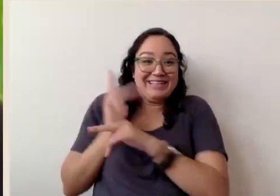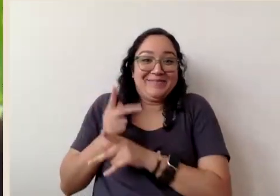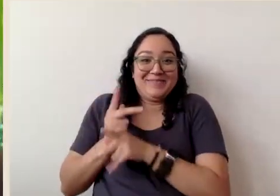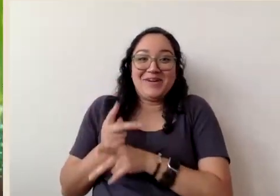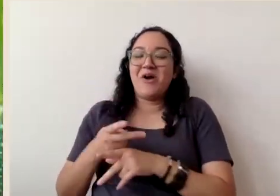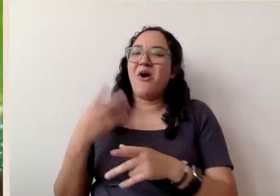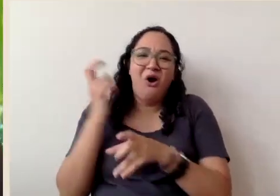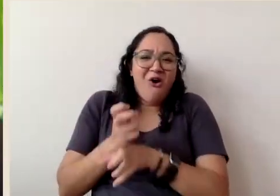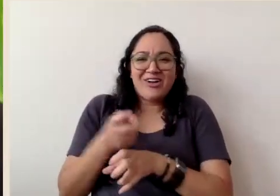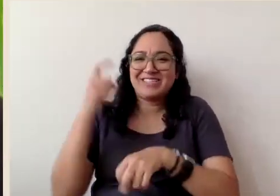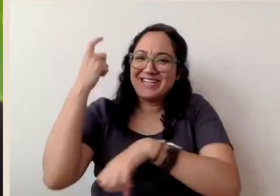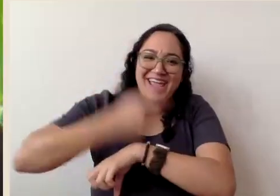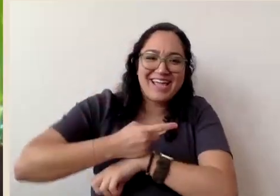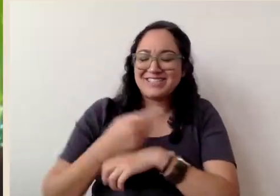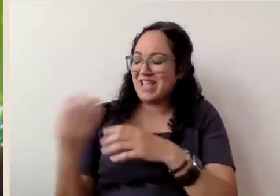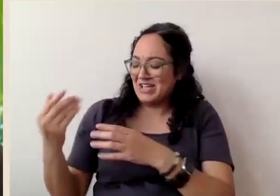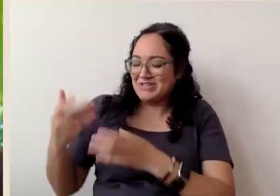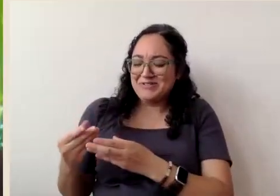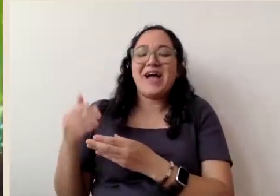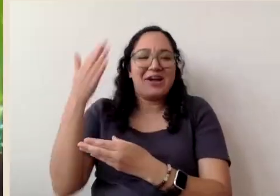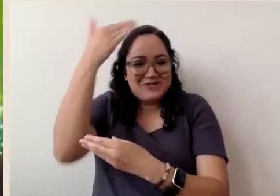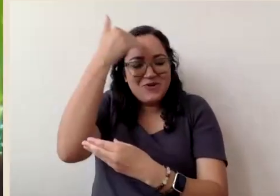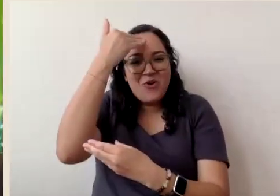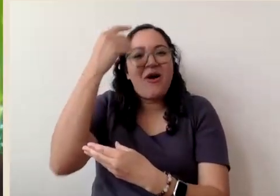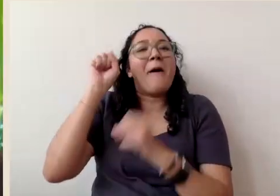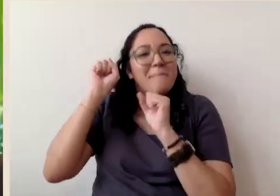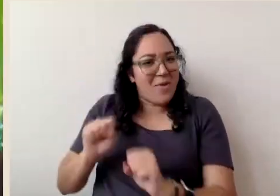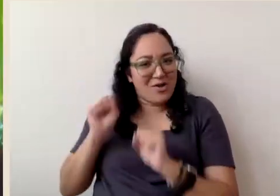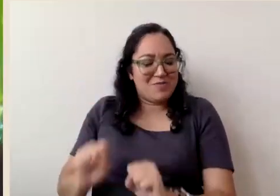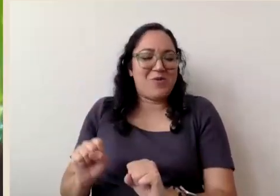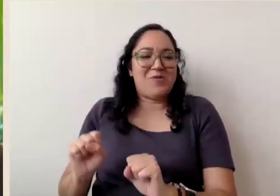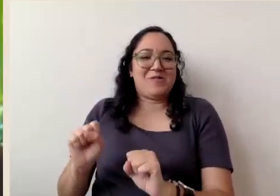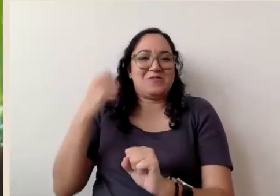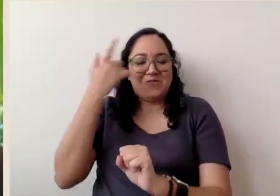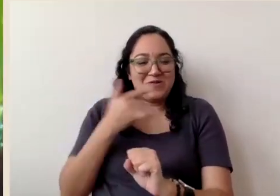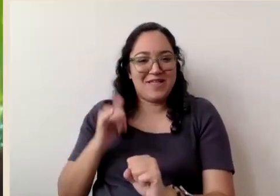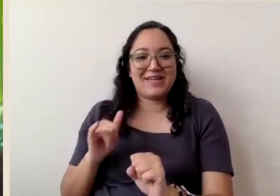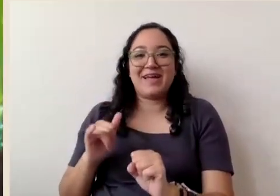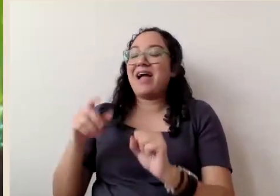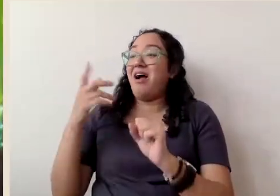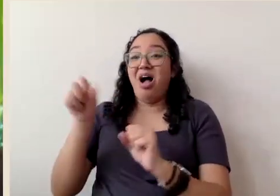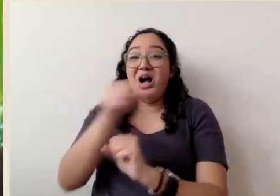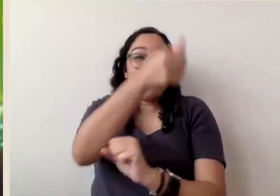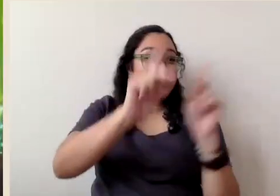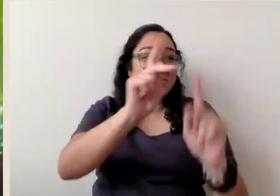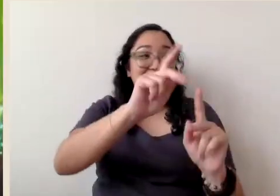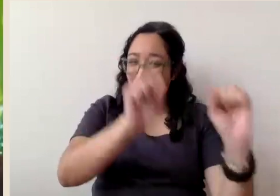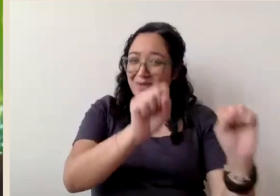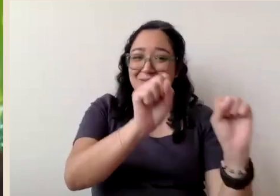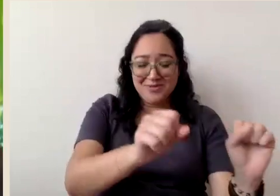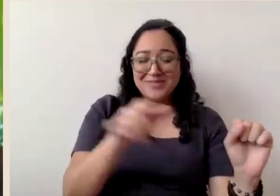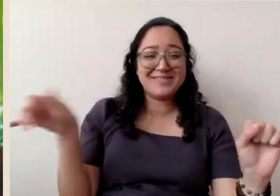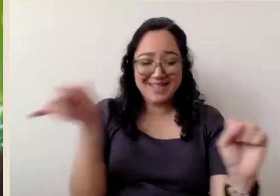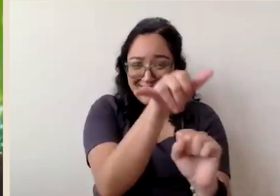especially on those hard days, like just knowing this is the potential and yes. this brings out the potential in others is